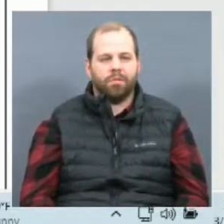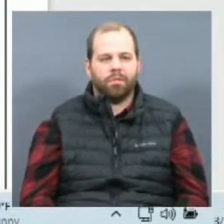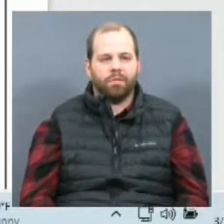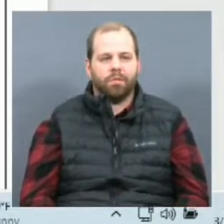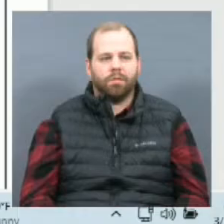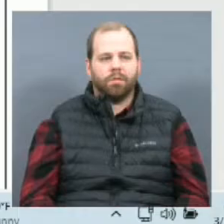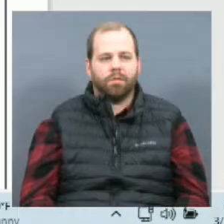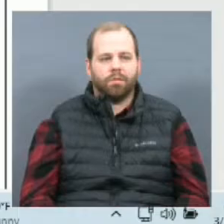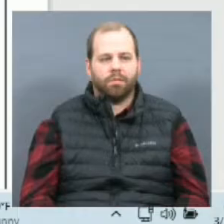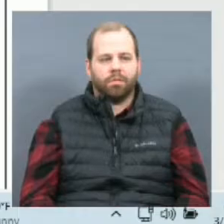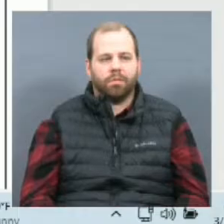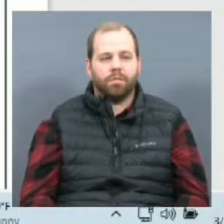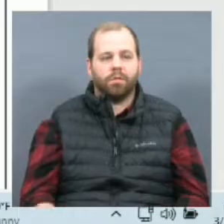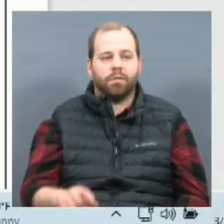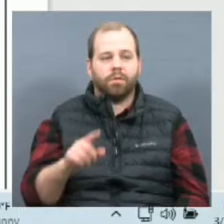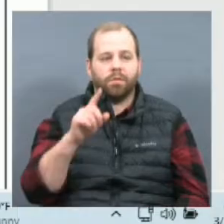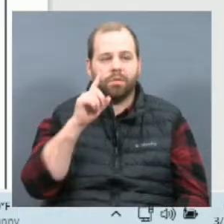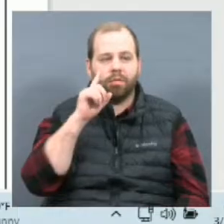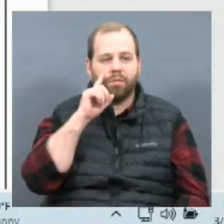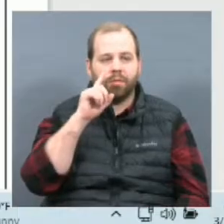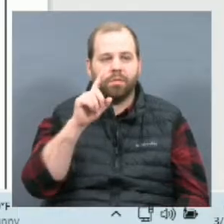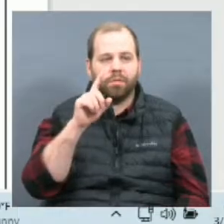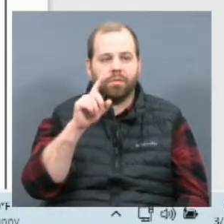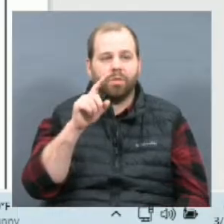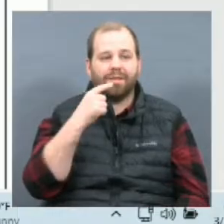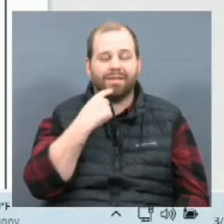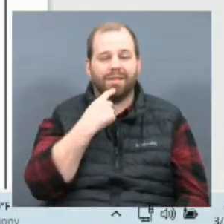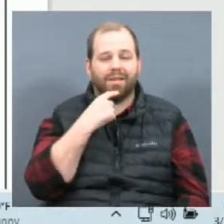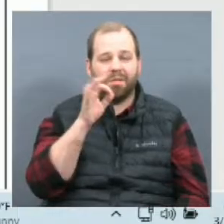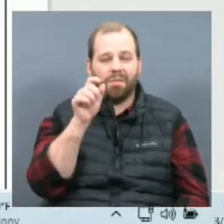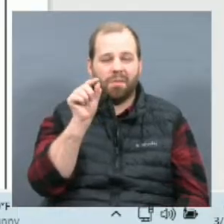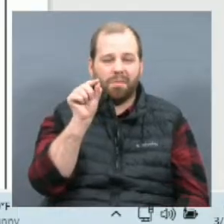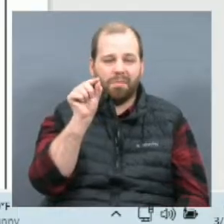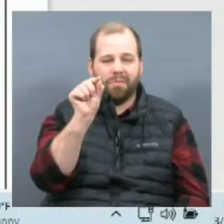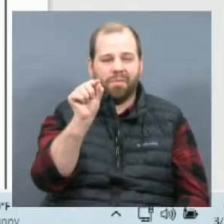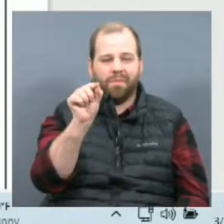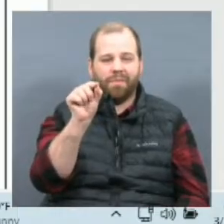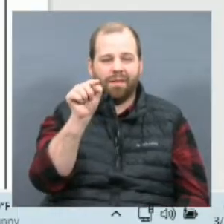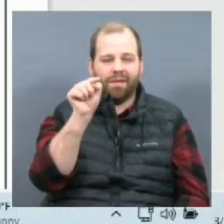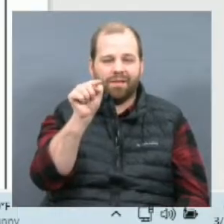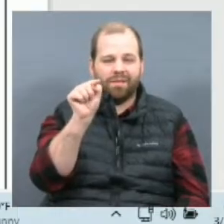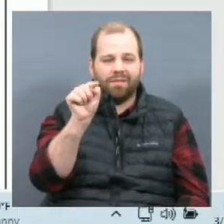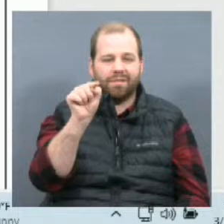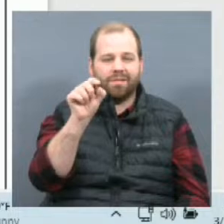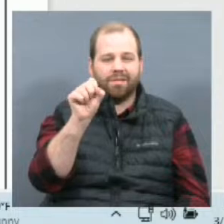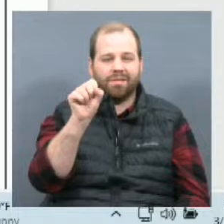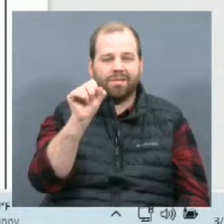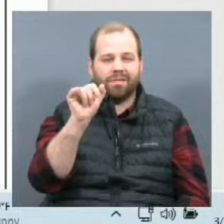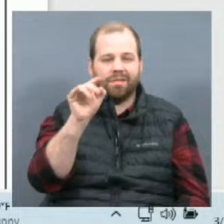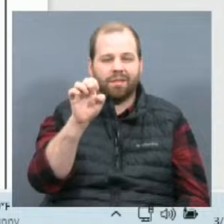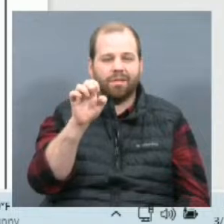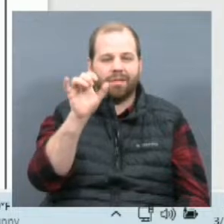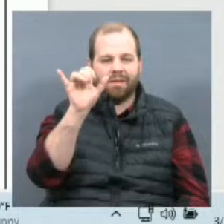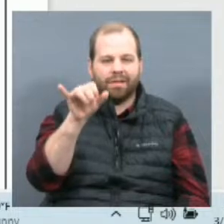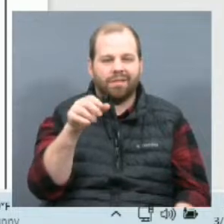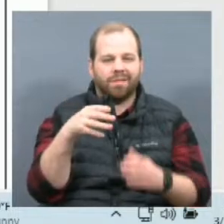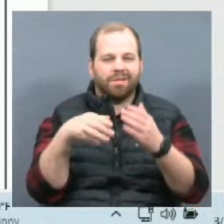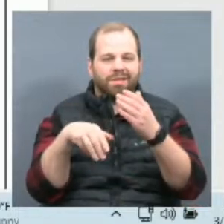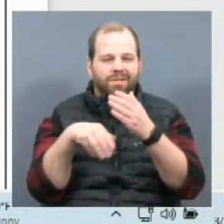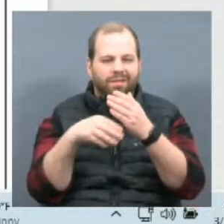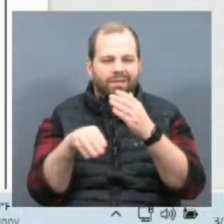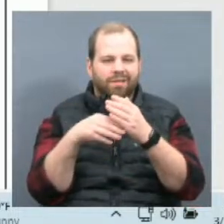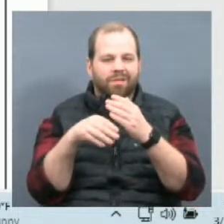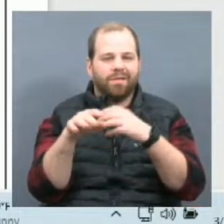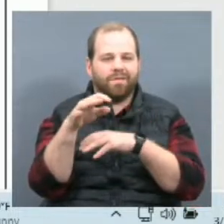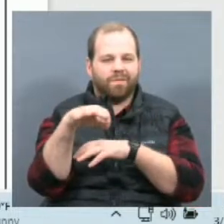the little point where it says this site. That's probably the beginning of the soccer field until the end of the